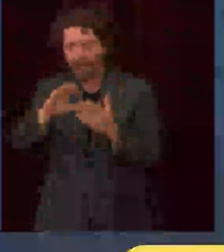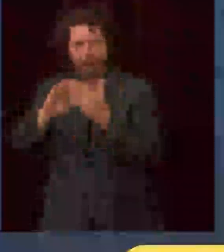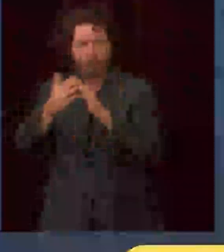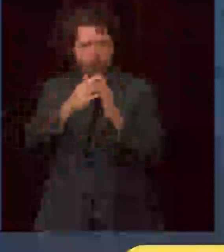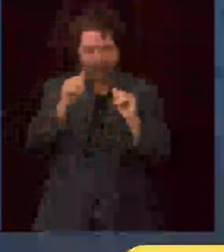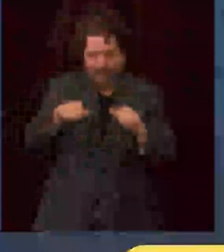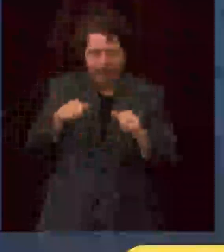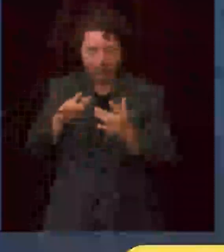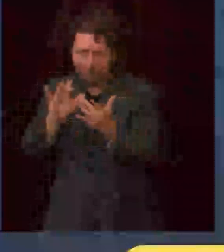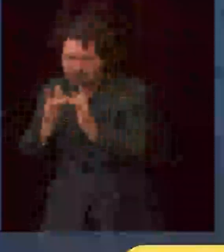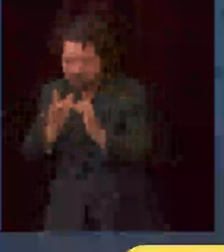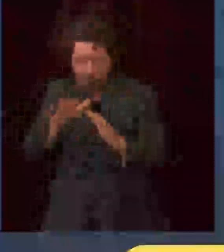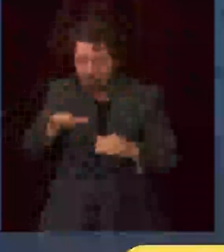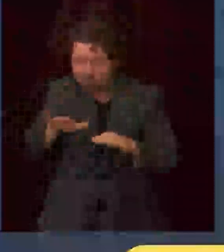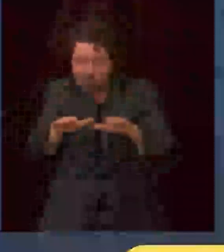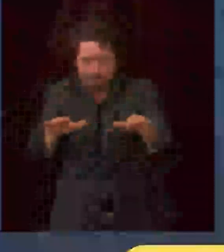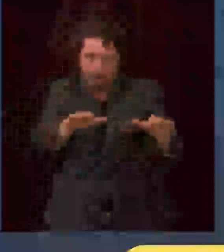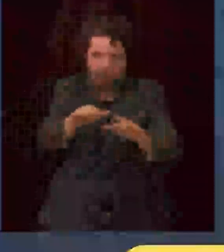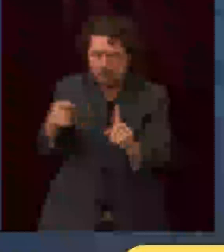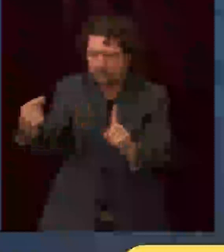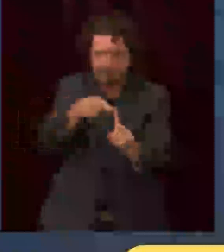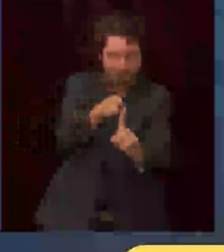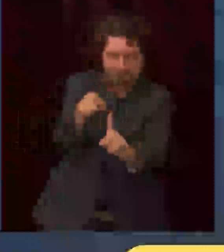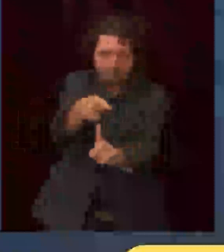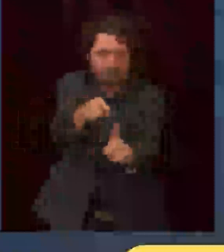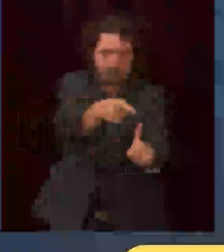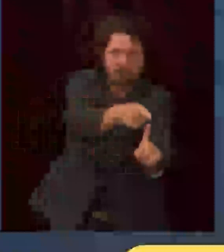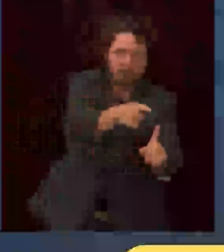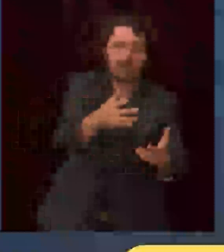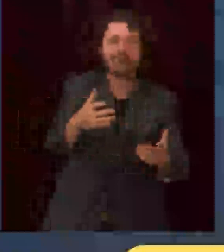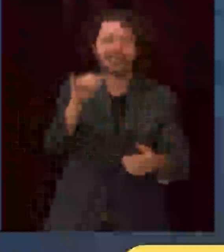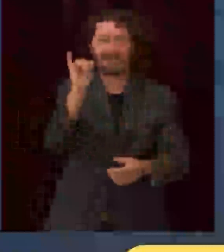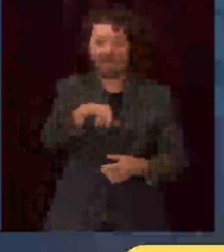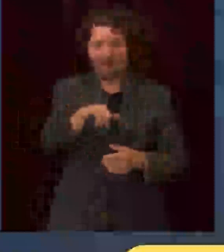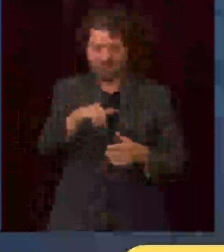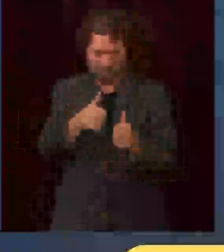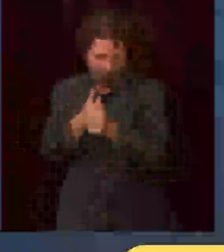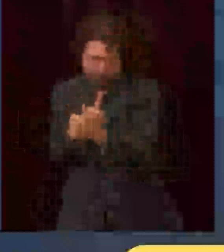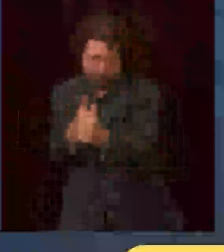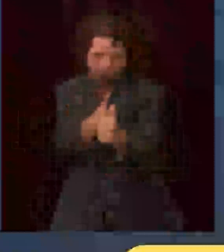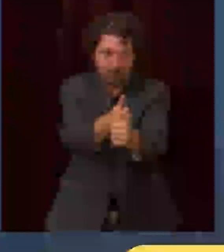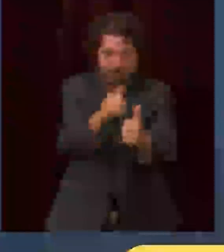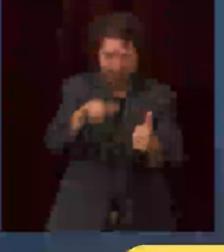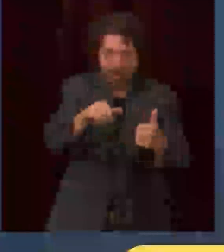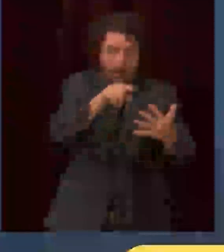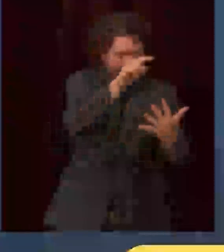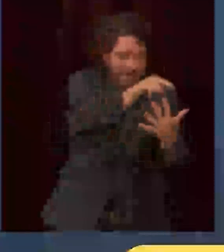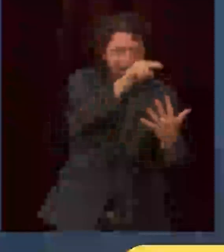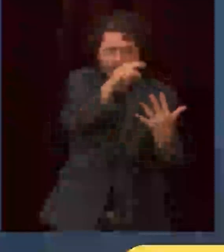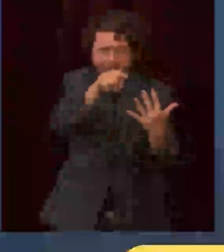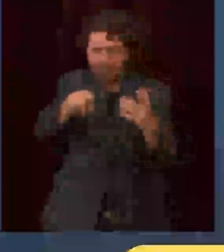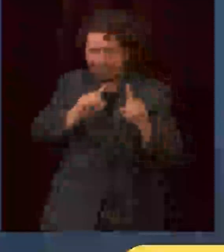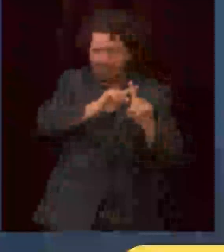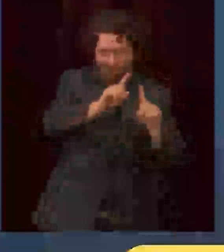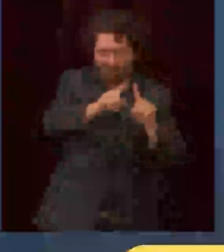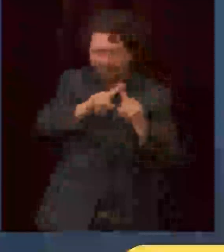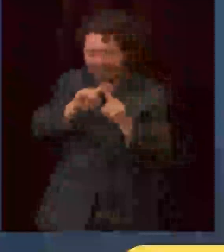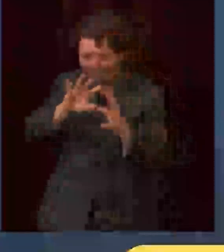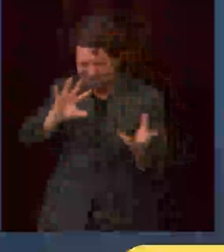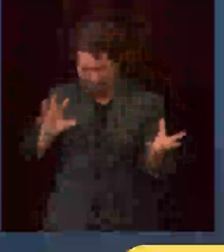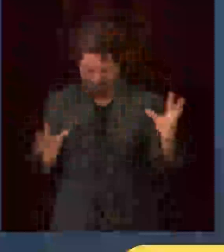Yeah, I feel I've been really well advised by John and Dr. Lofi, Scott